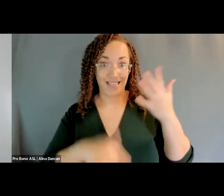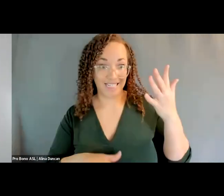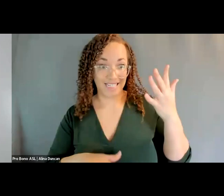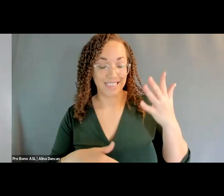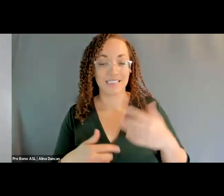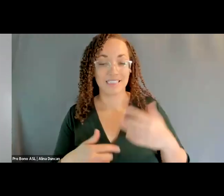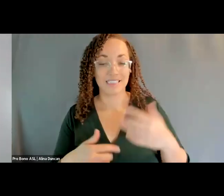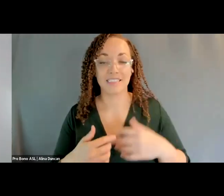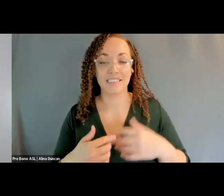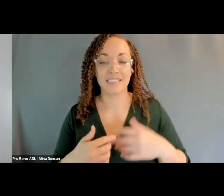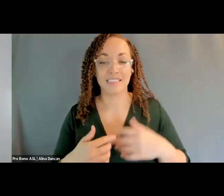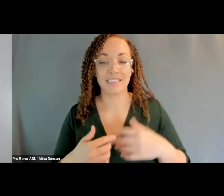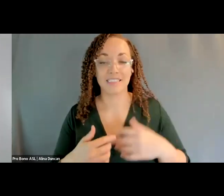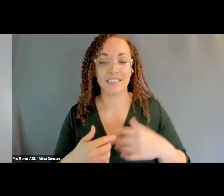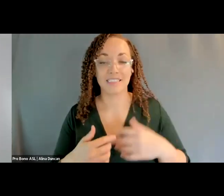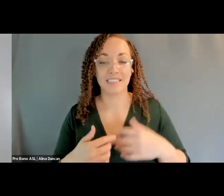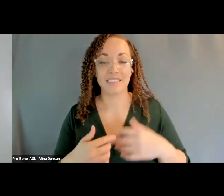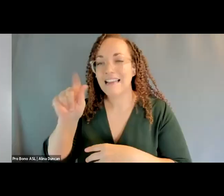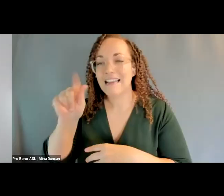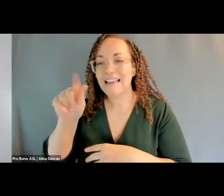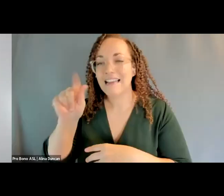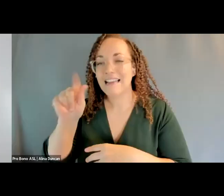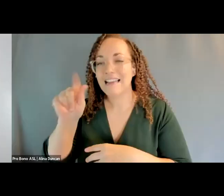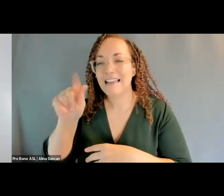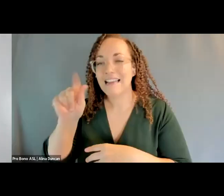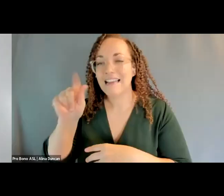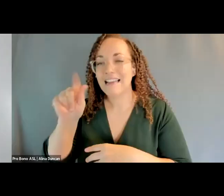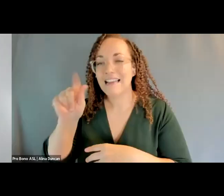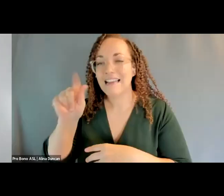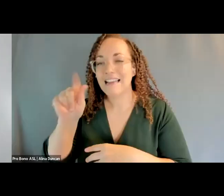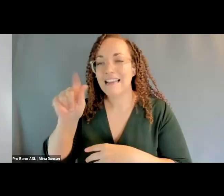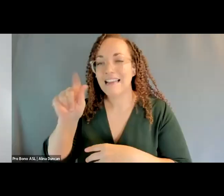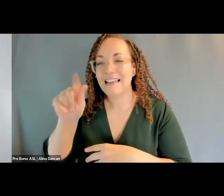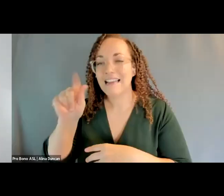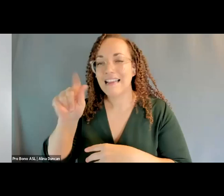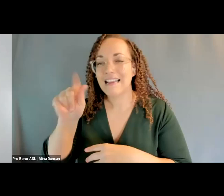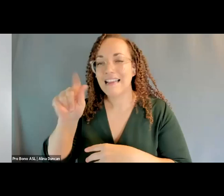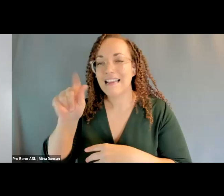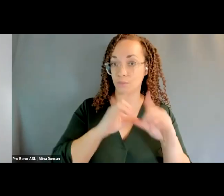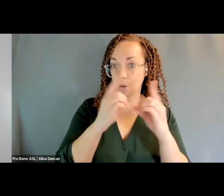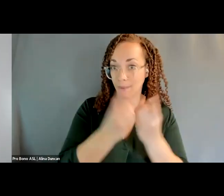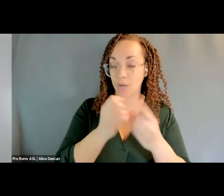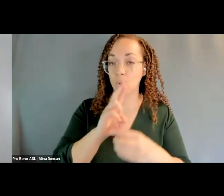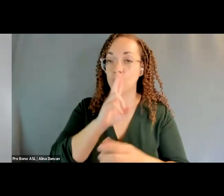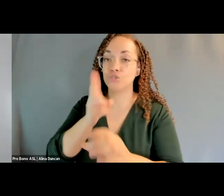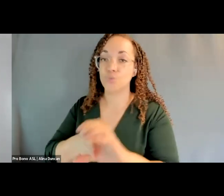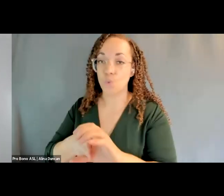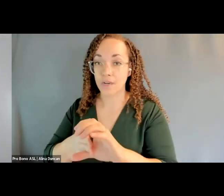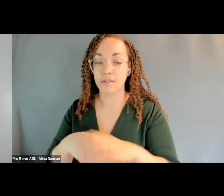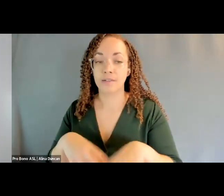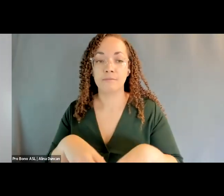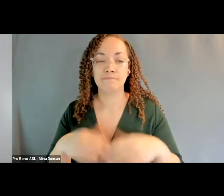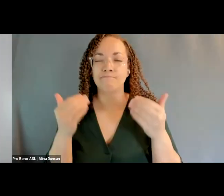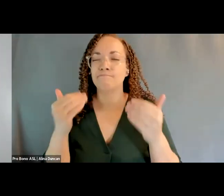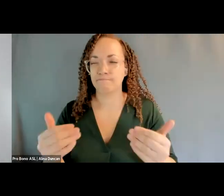our department or join our department listserv, you can email me, Aliza Cohen, at the email in the chat. Now for a